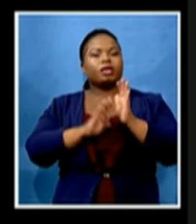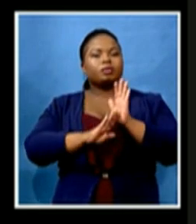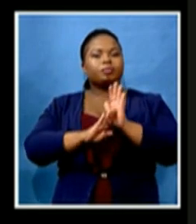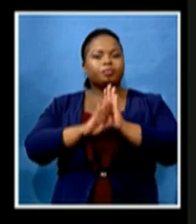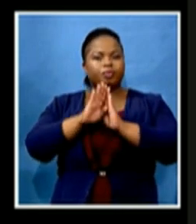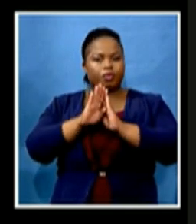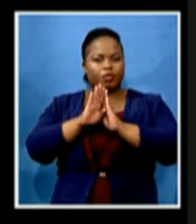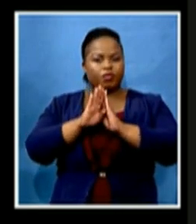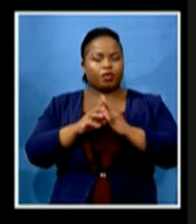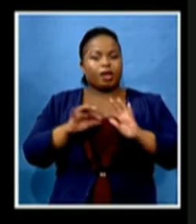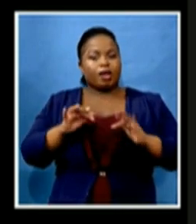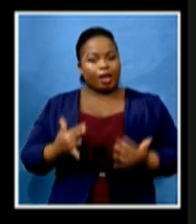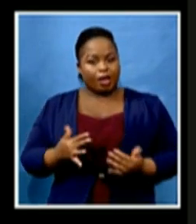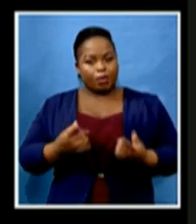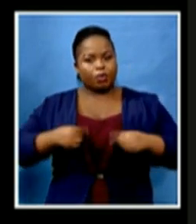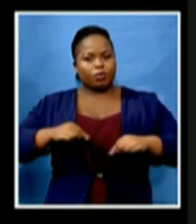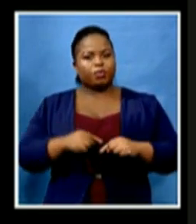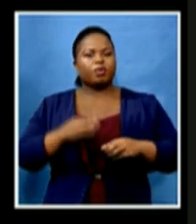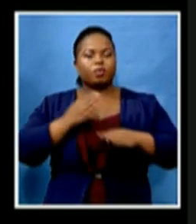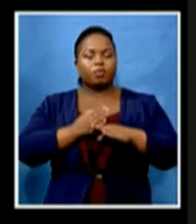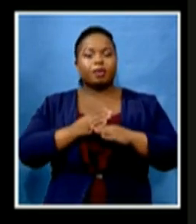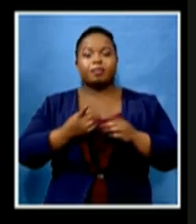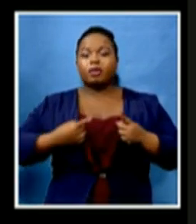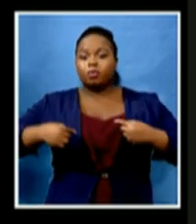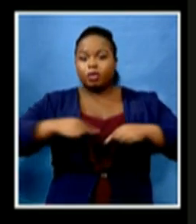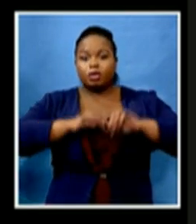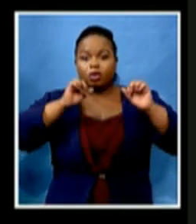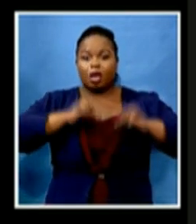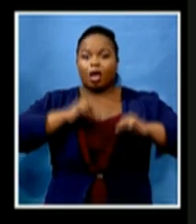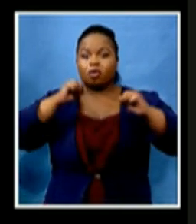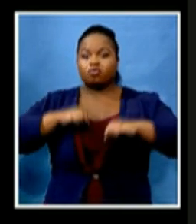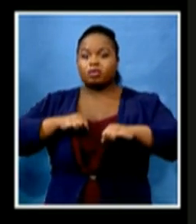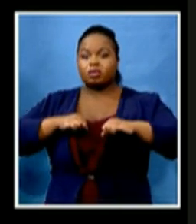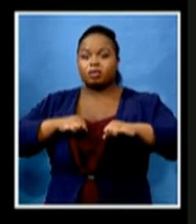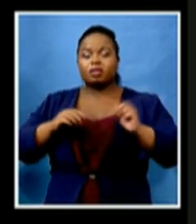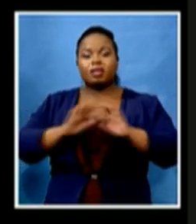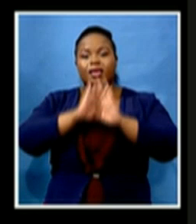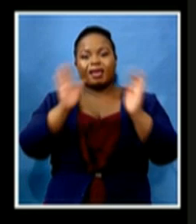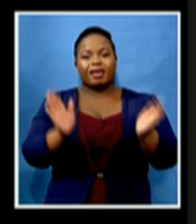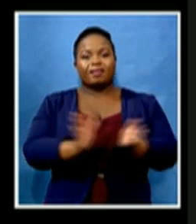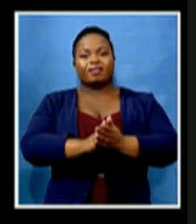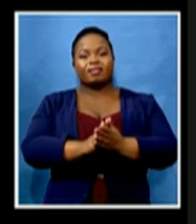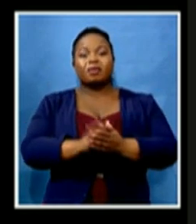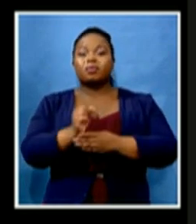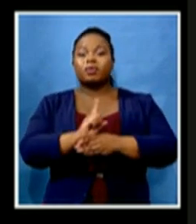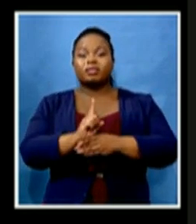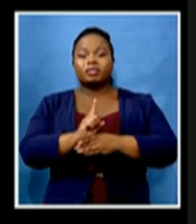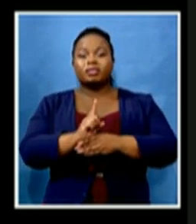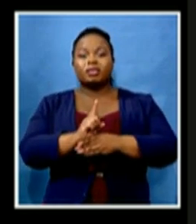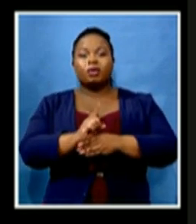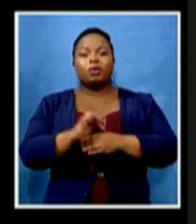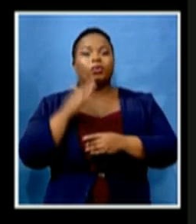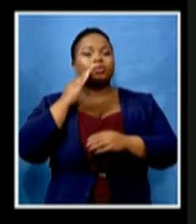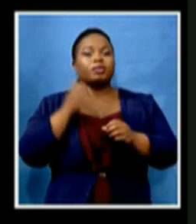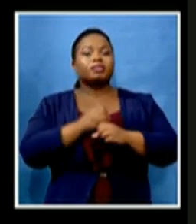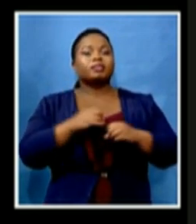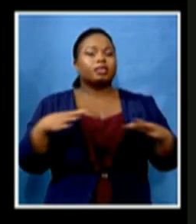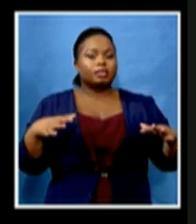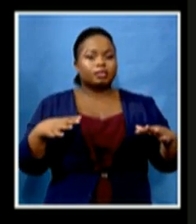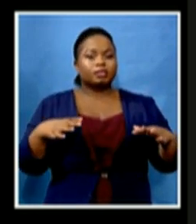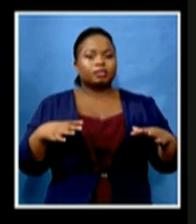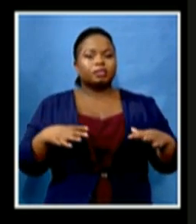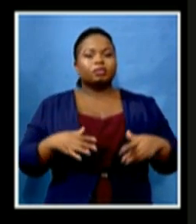that where they started with postulations which were based on various